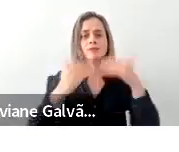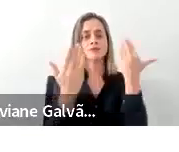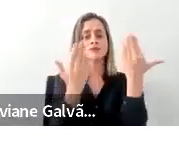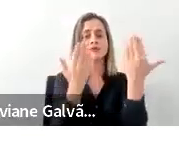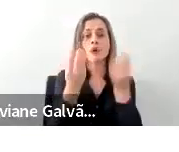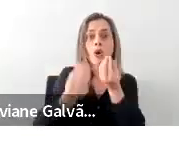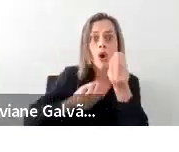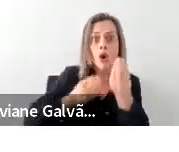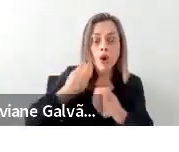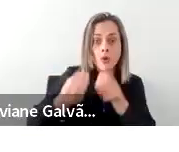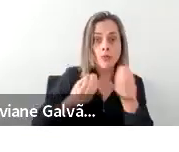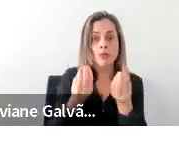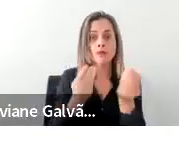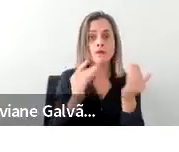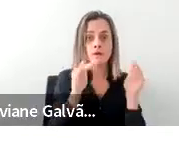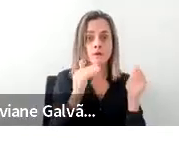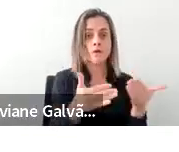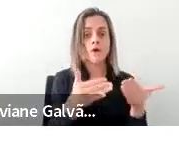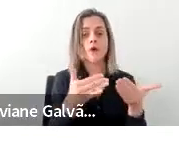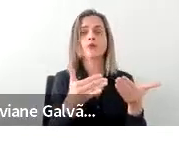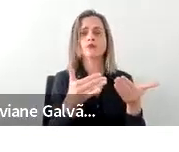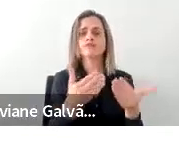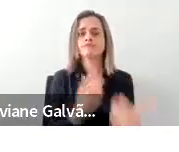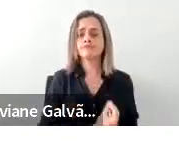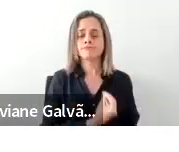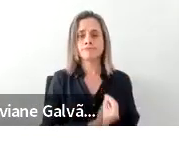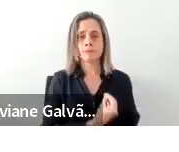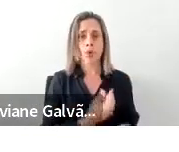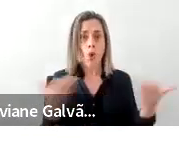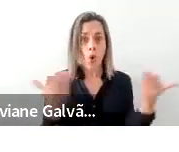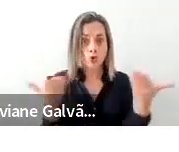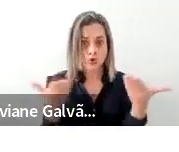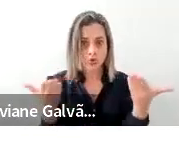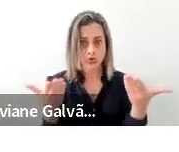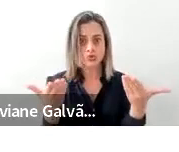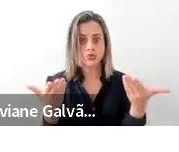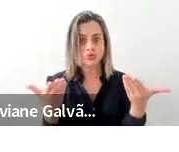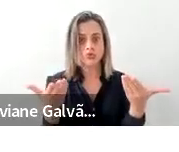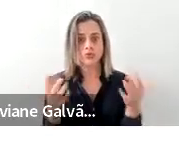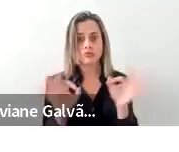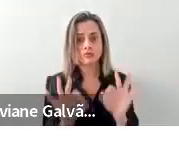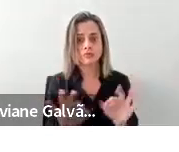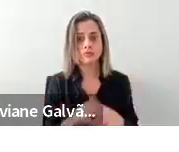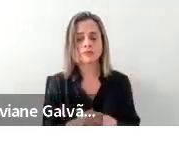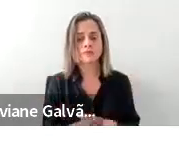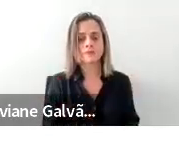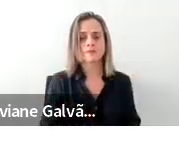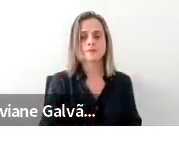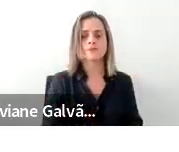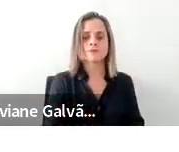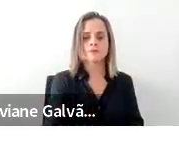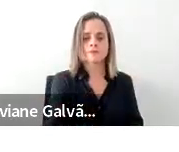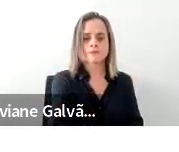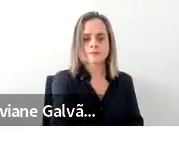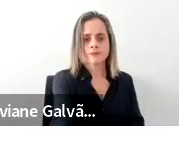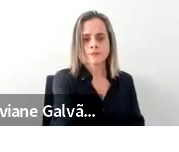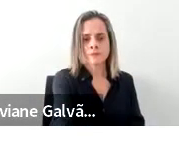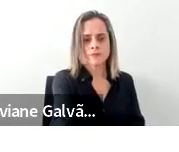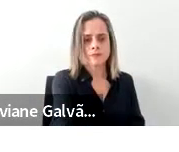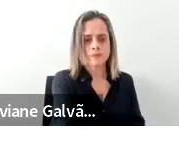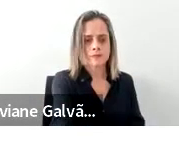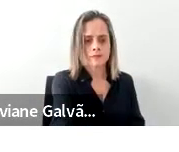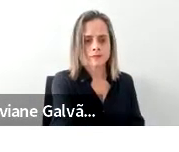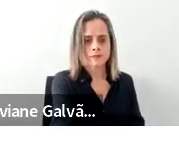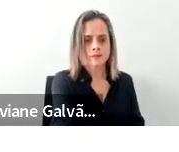present and rethinking them and working towards this psychology of the future.